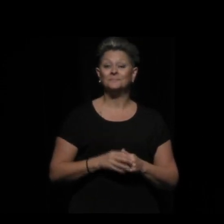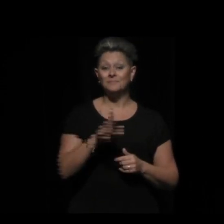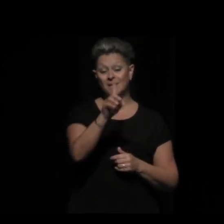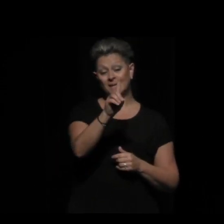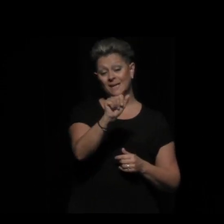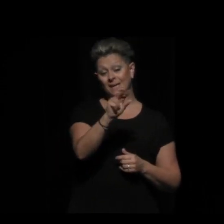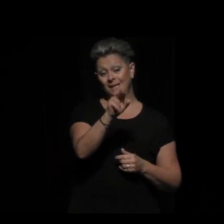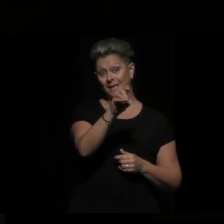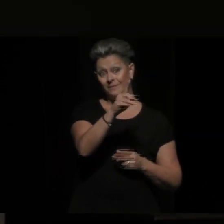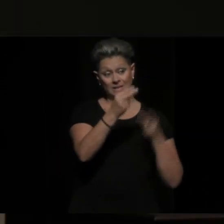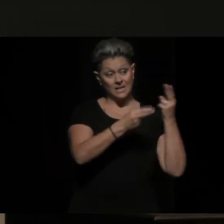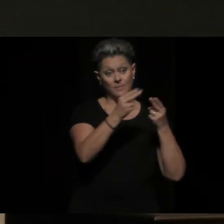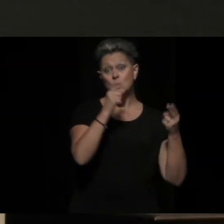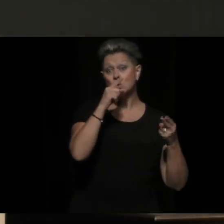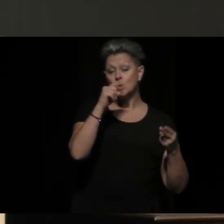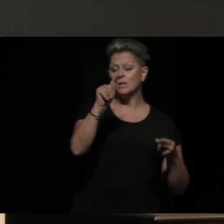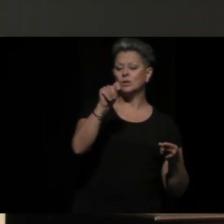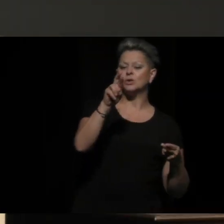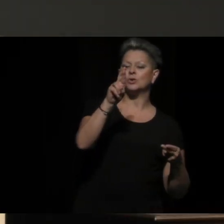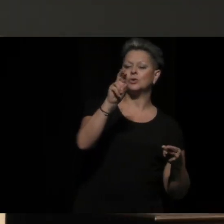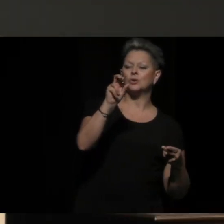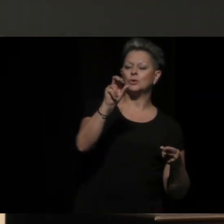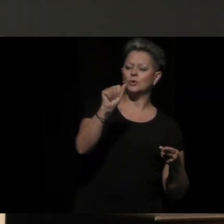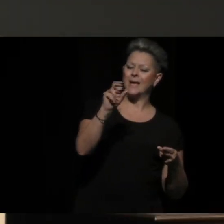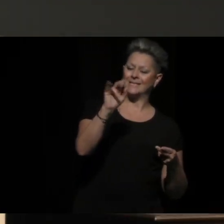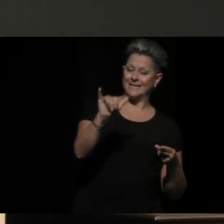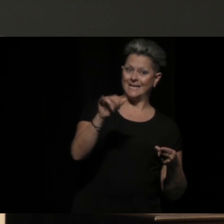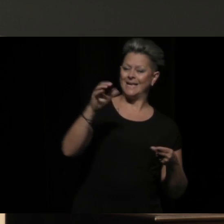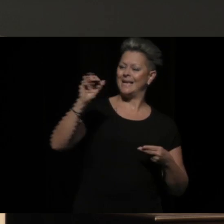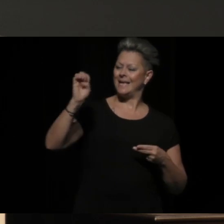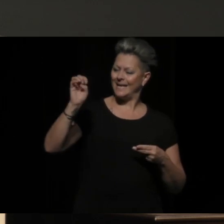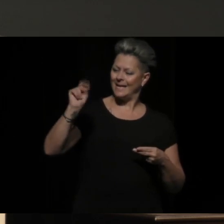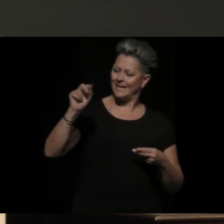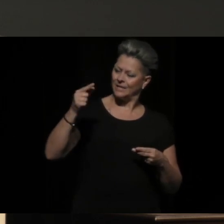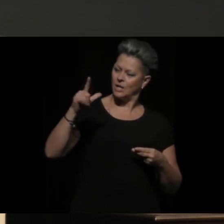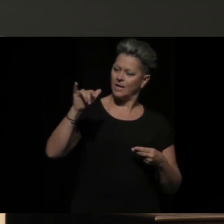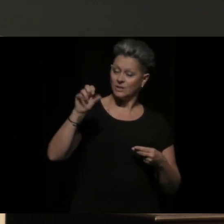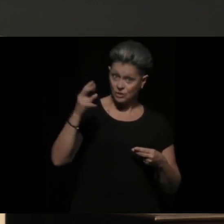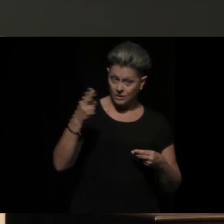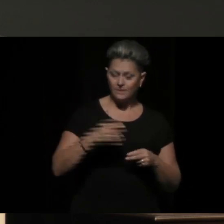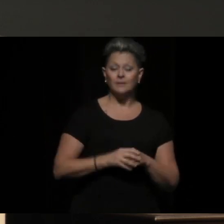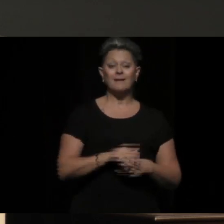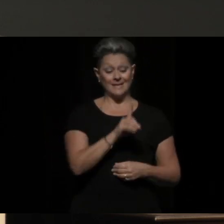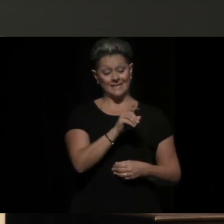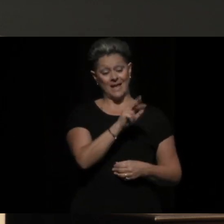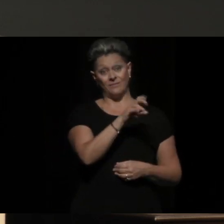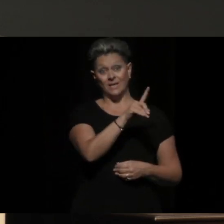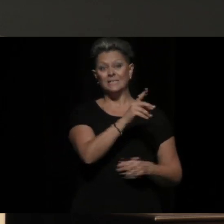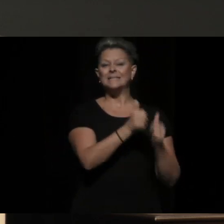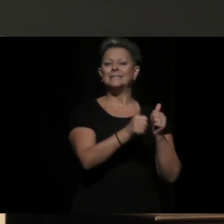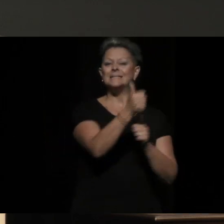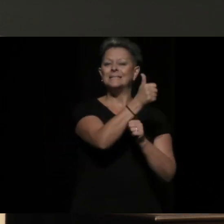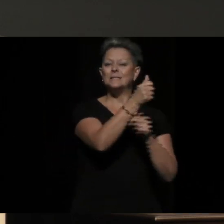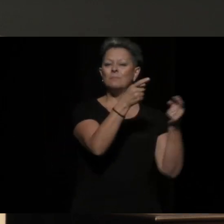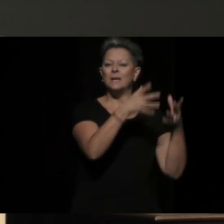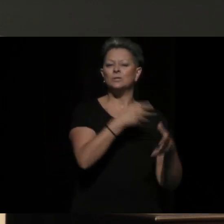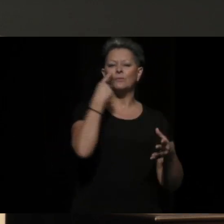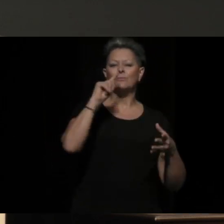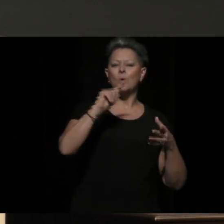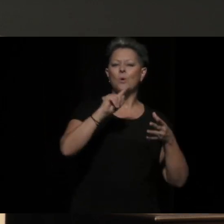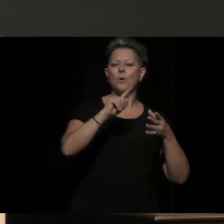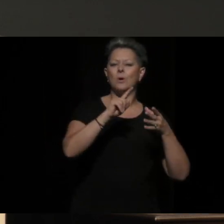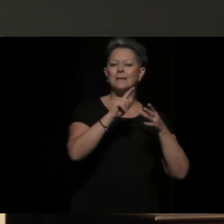David was nominated by Tracy English. David Legge is Senior Manager of Corporate Safety with the Department